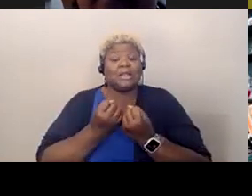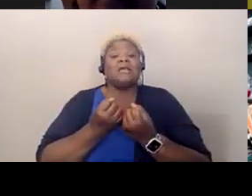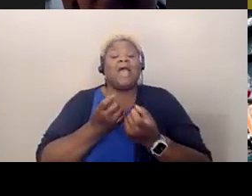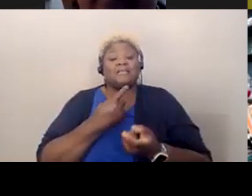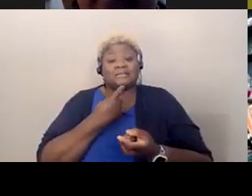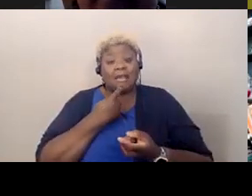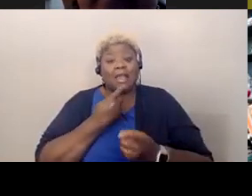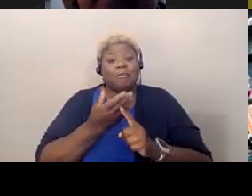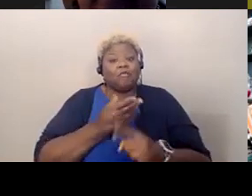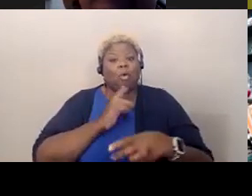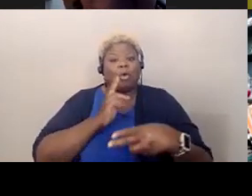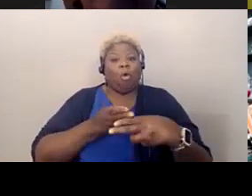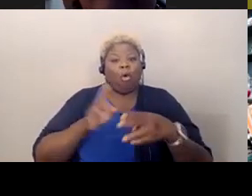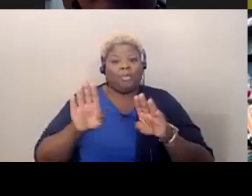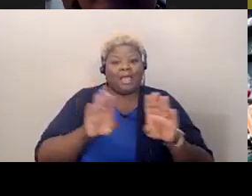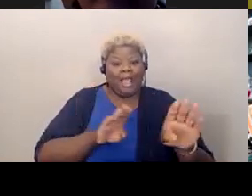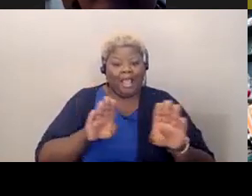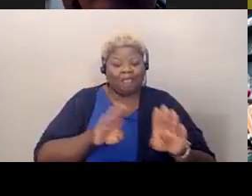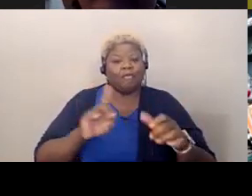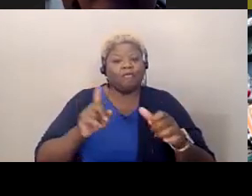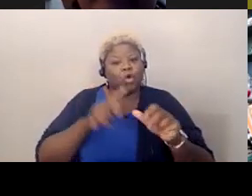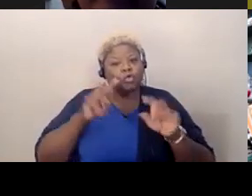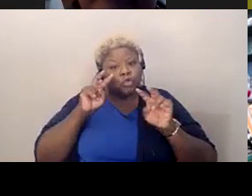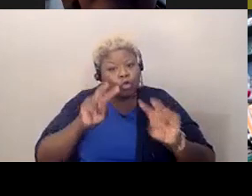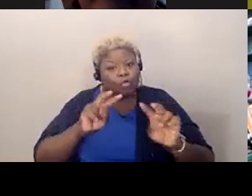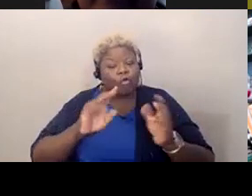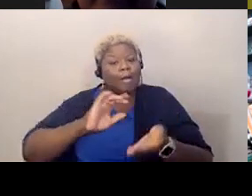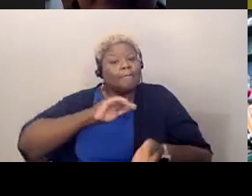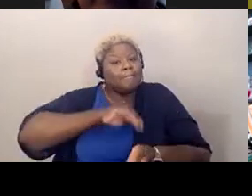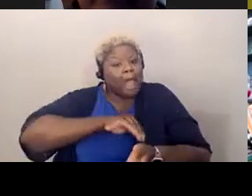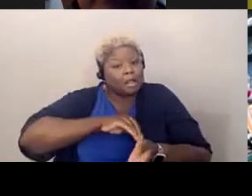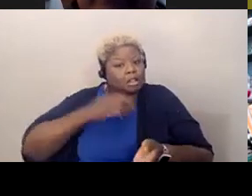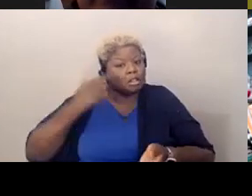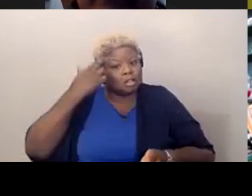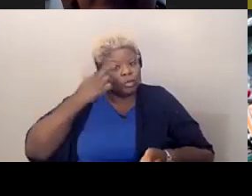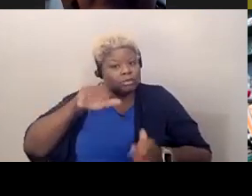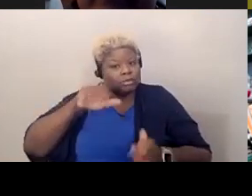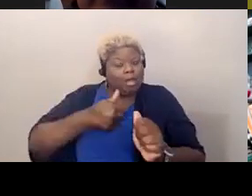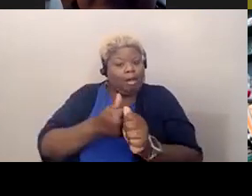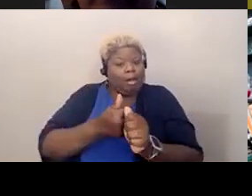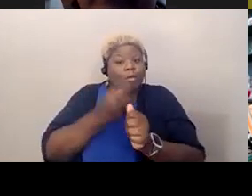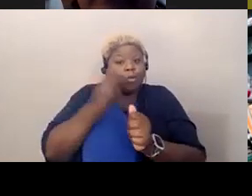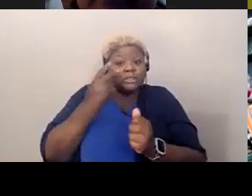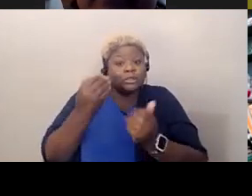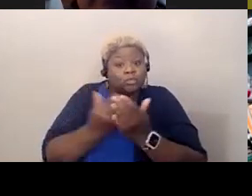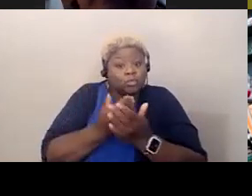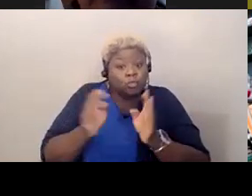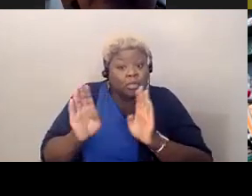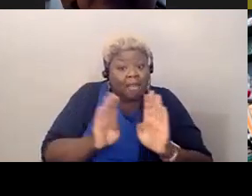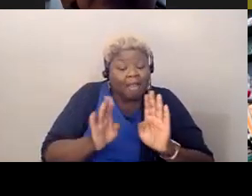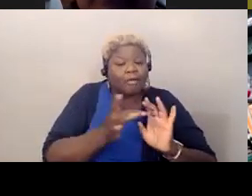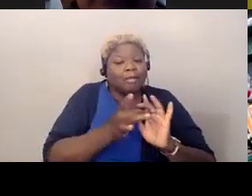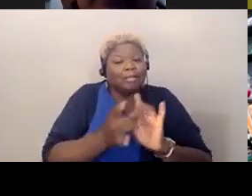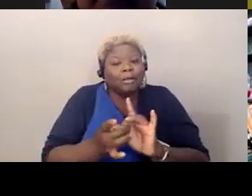it should be looked at as a medical issue and screened for comorbid medical conditions. Often we find new behaviors are actually linked to